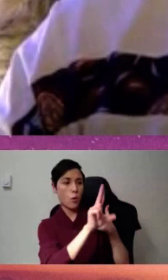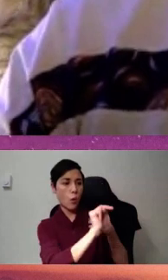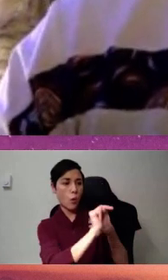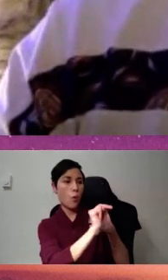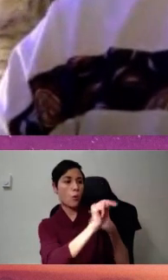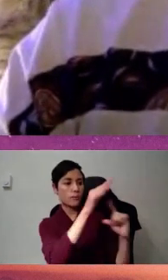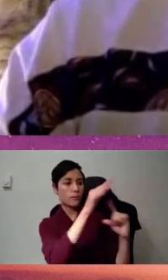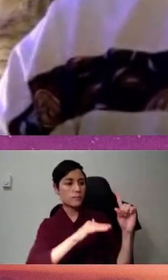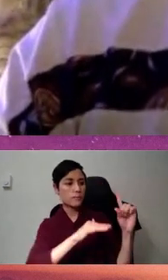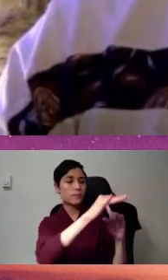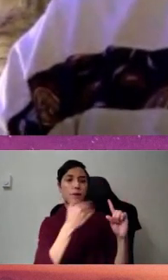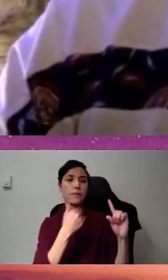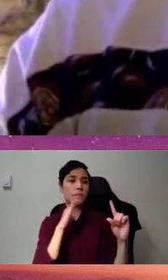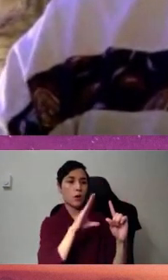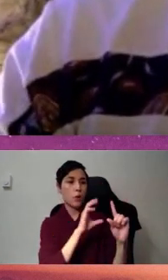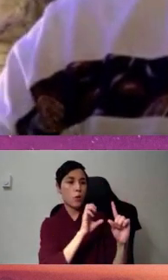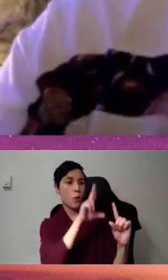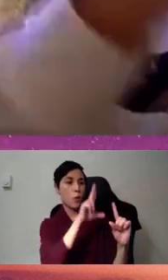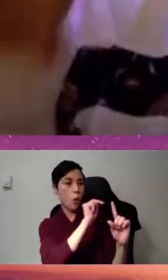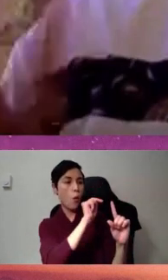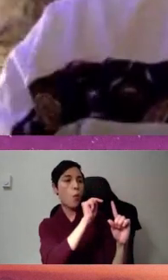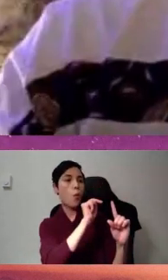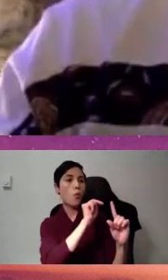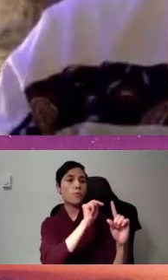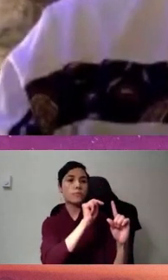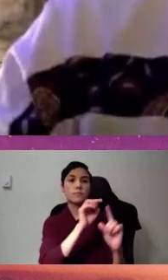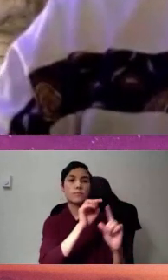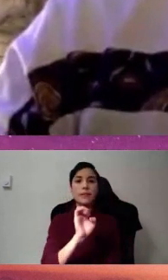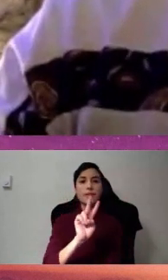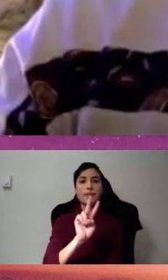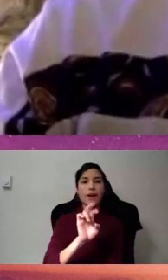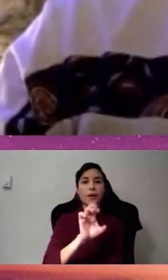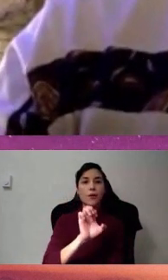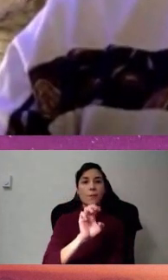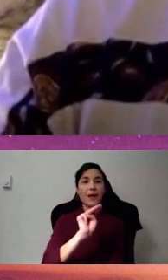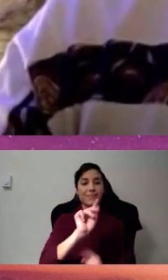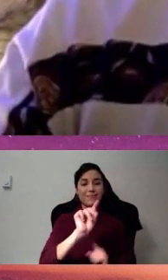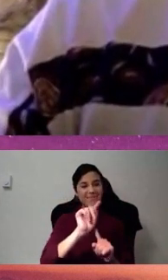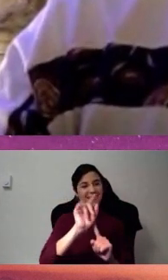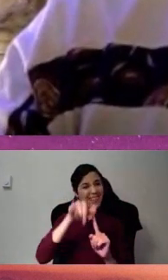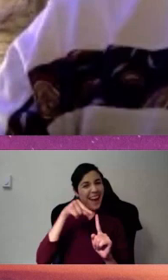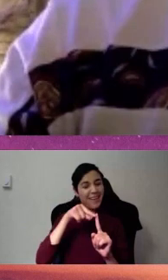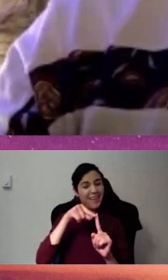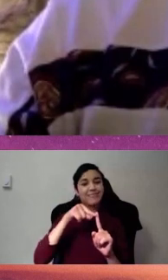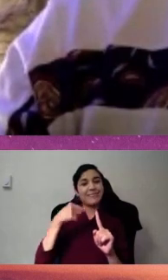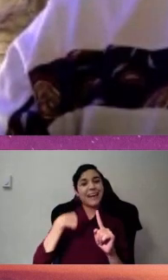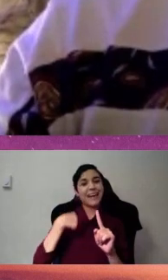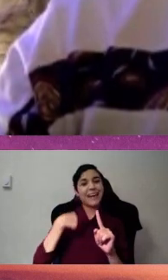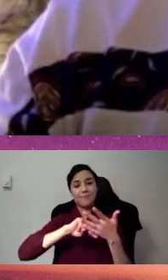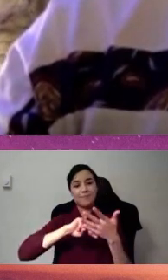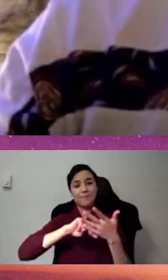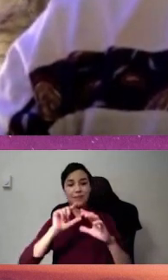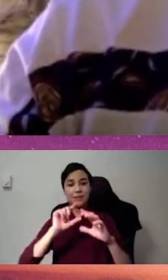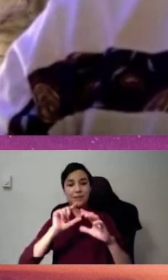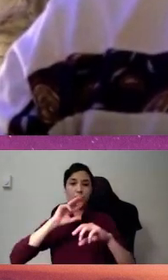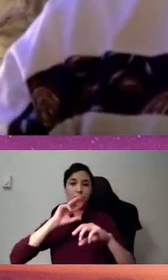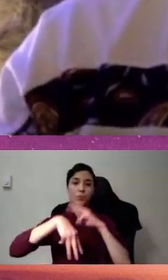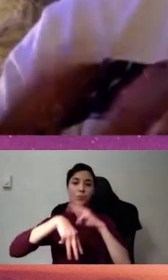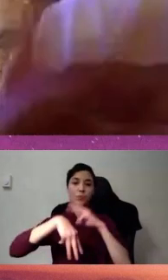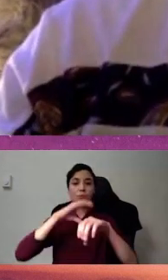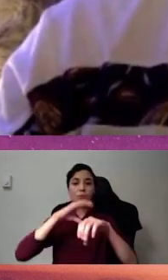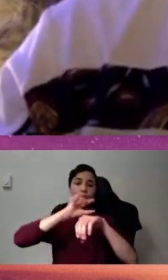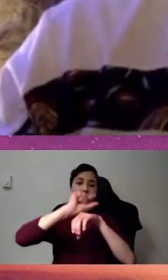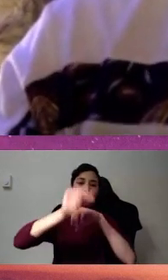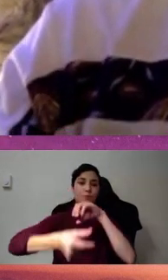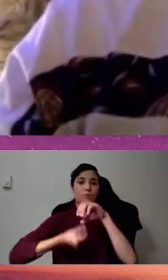especially environment speaking to the natural environment, occurring within all things, and all